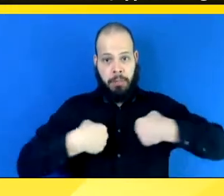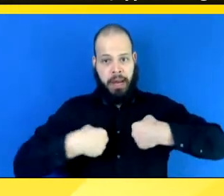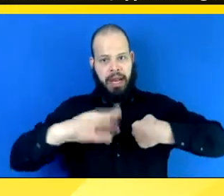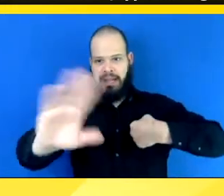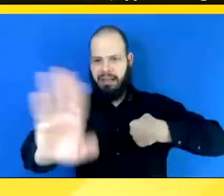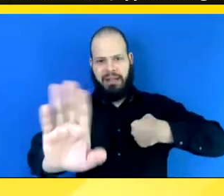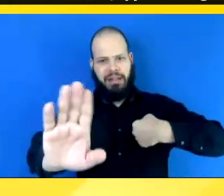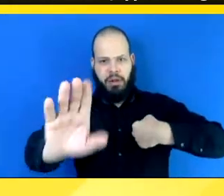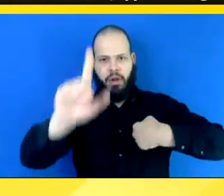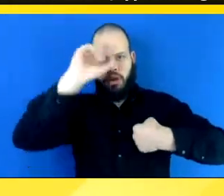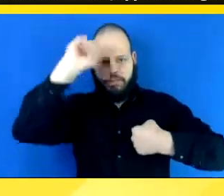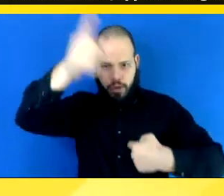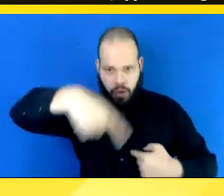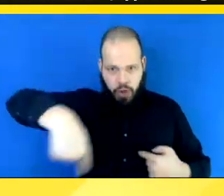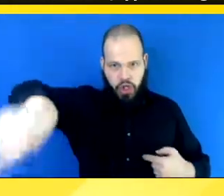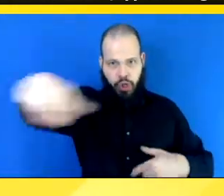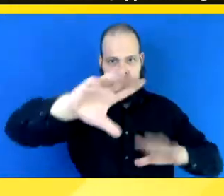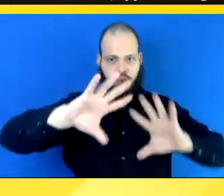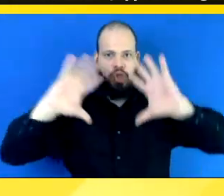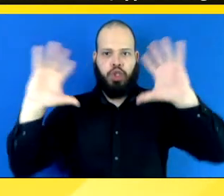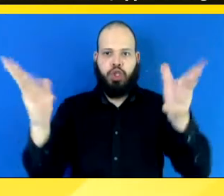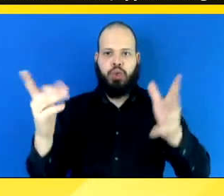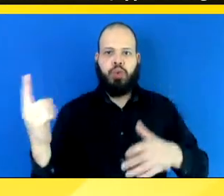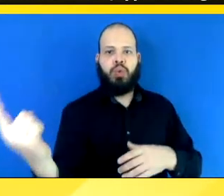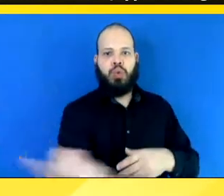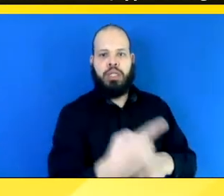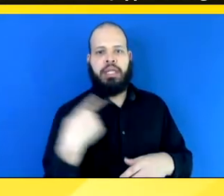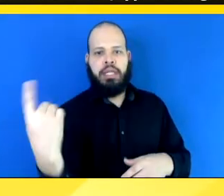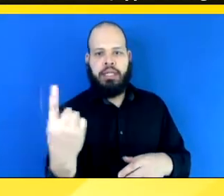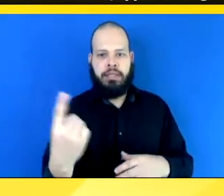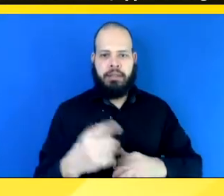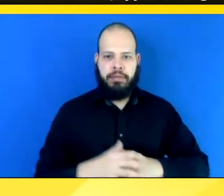fight for our right. That's right.